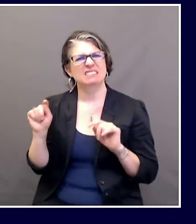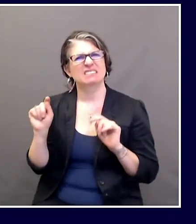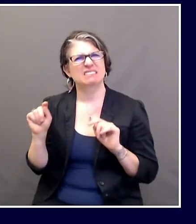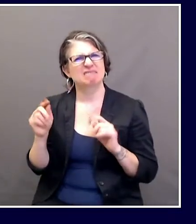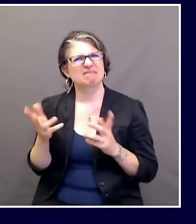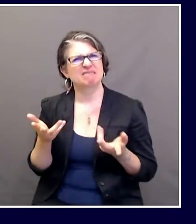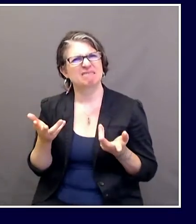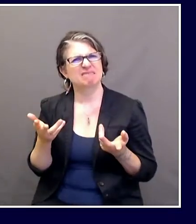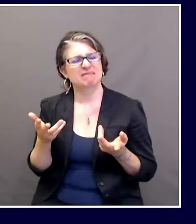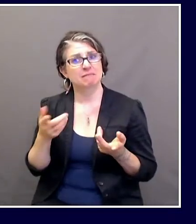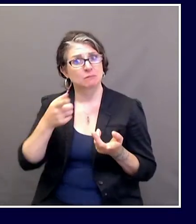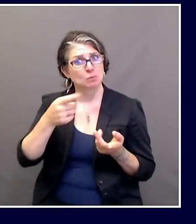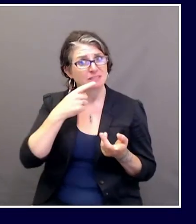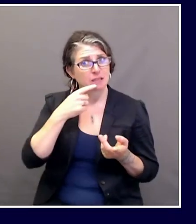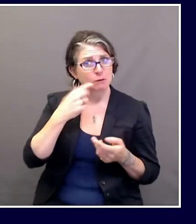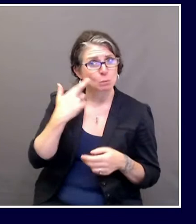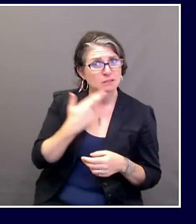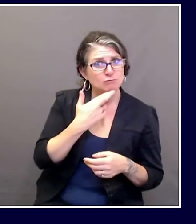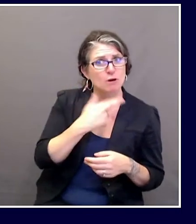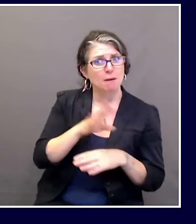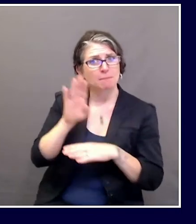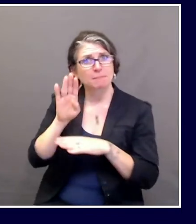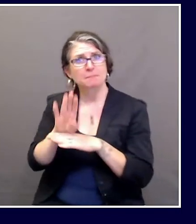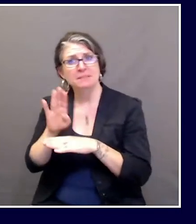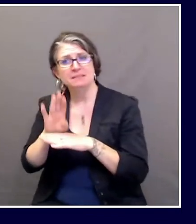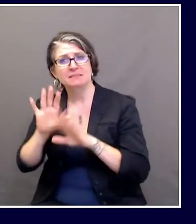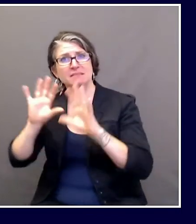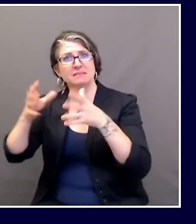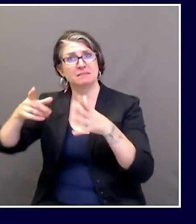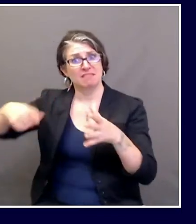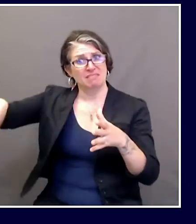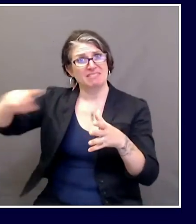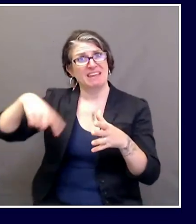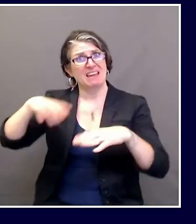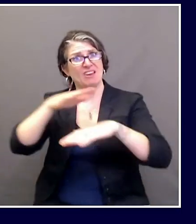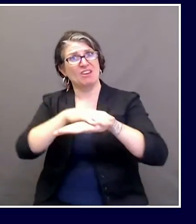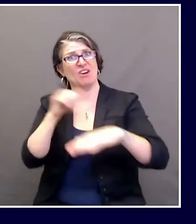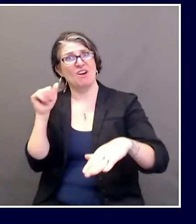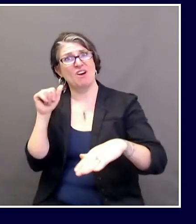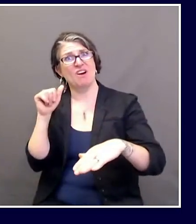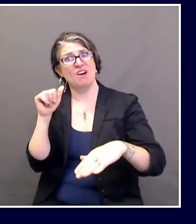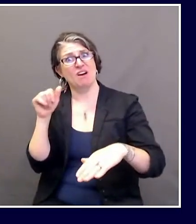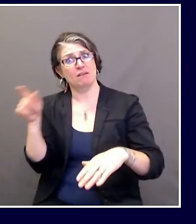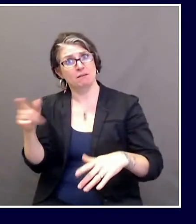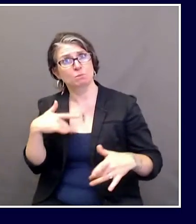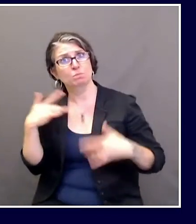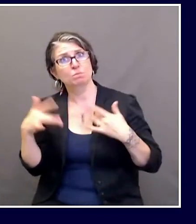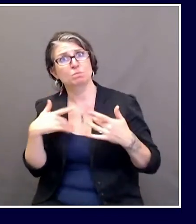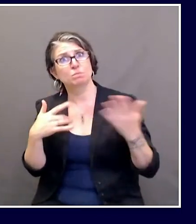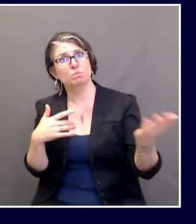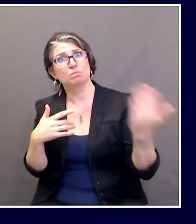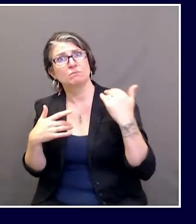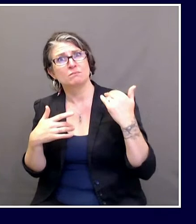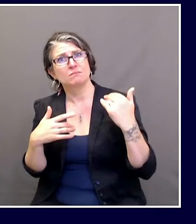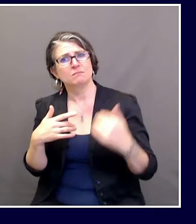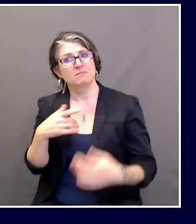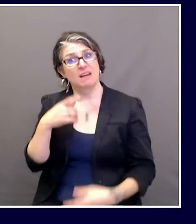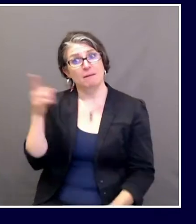of places to set up? Could you just kind of go into a little bit more detail about what that means?